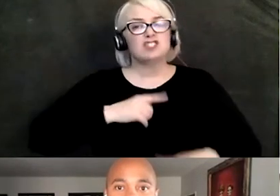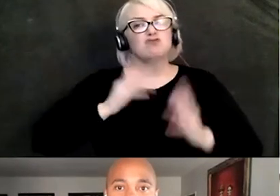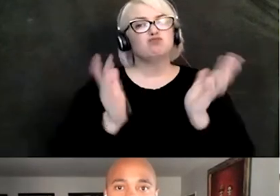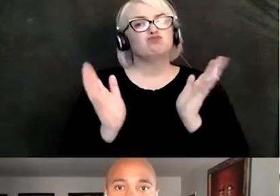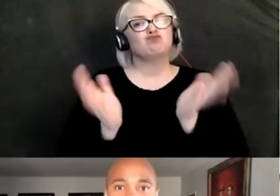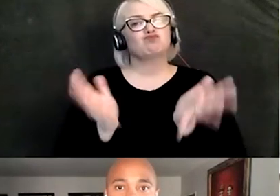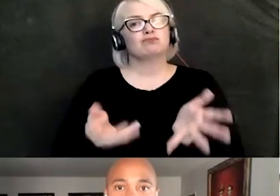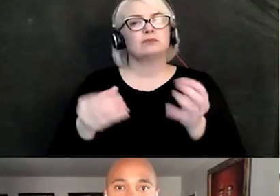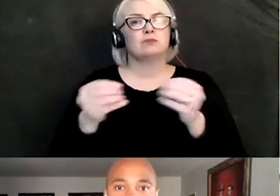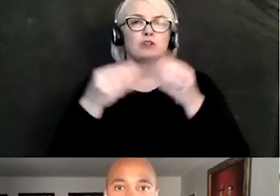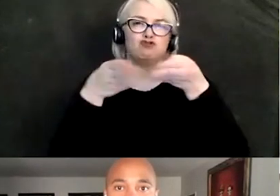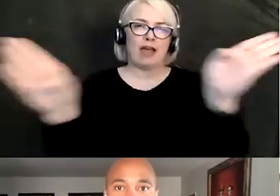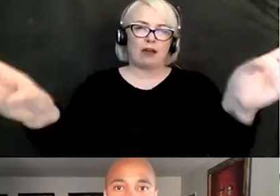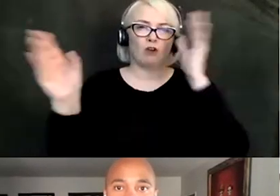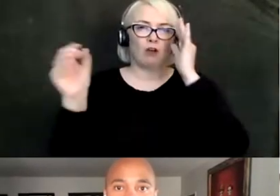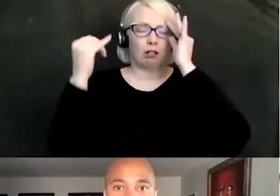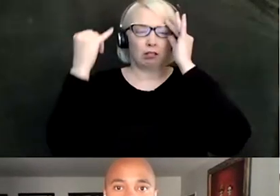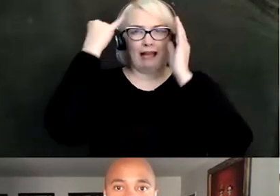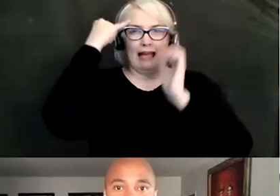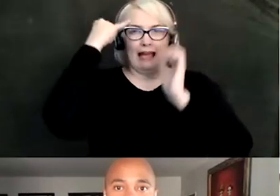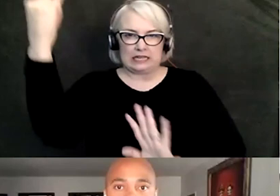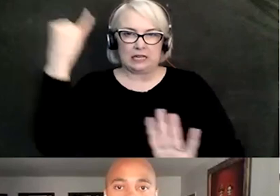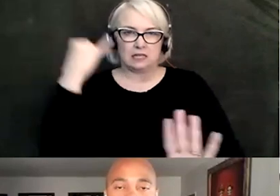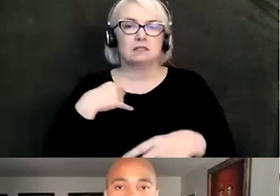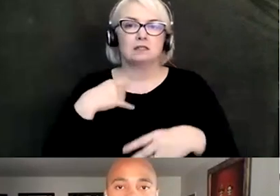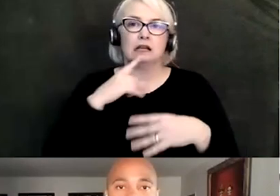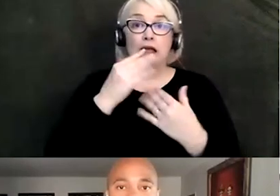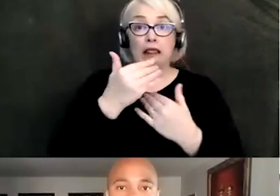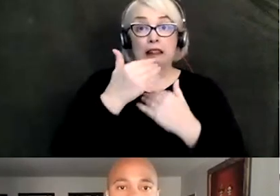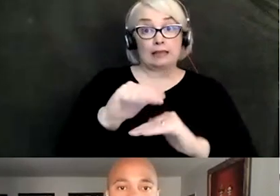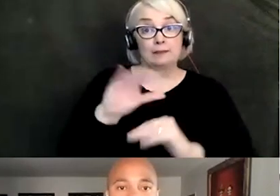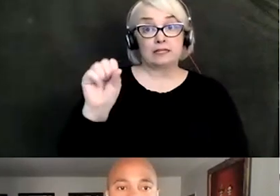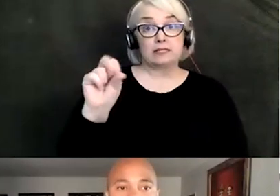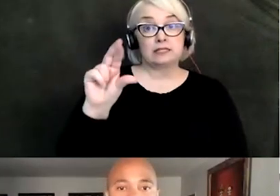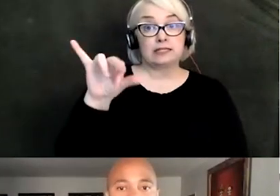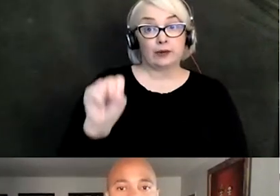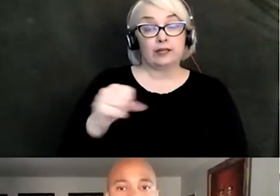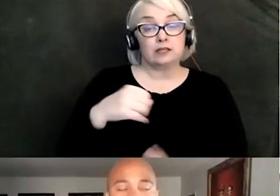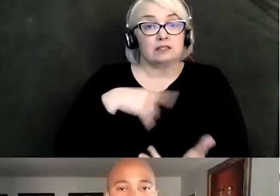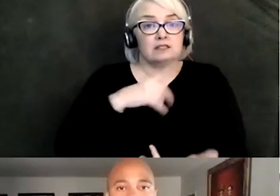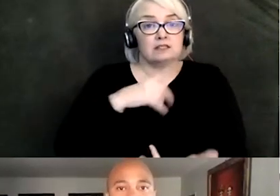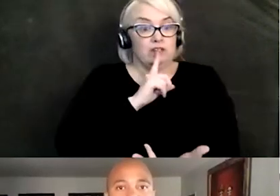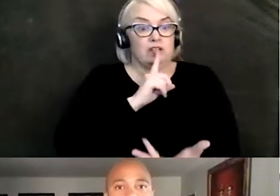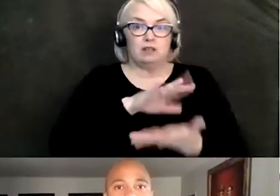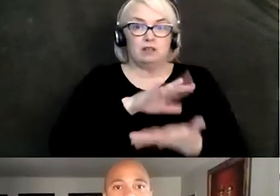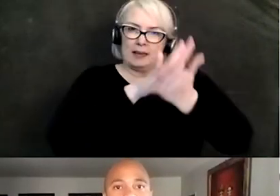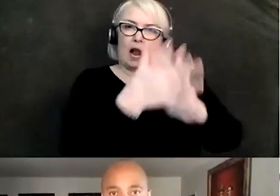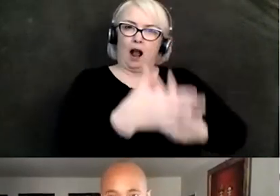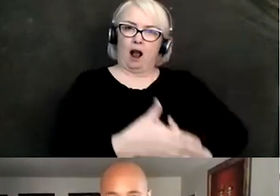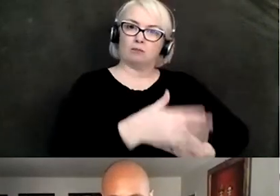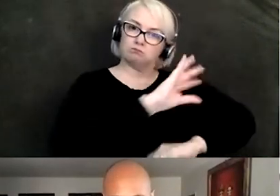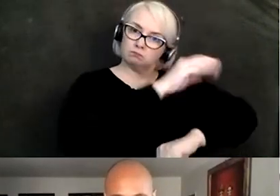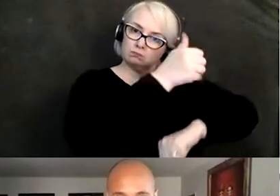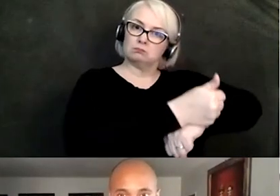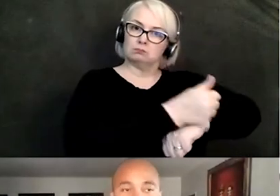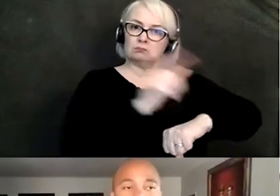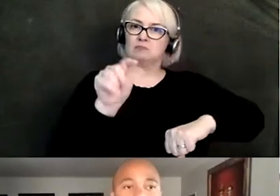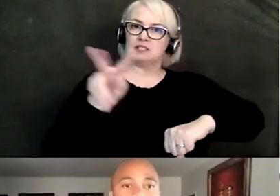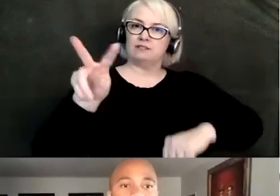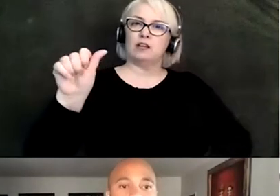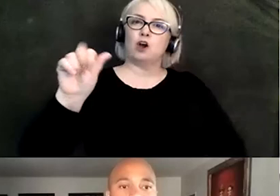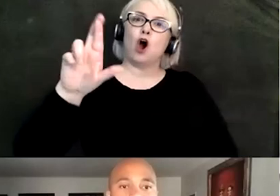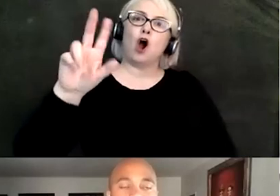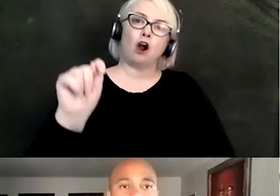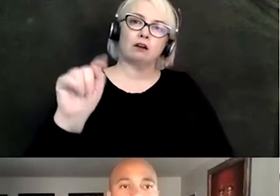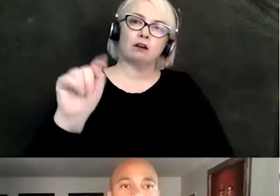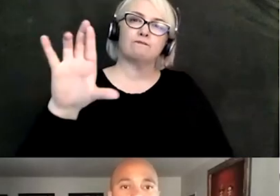a little bit. Um, limited series have really come into their own as a television art form over the past